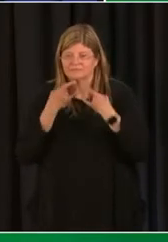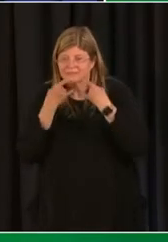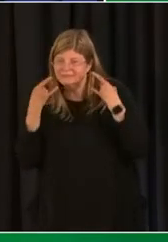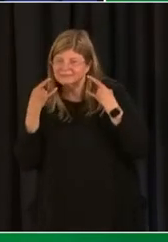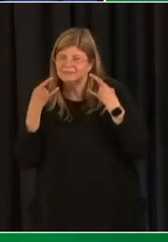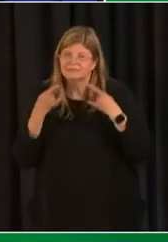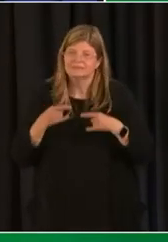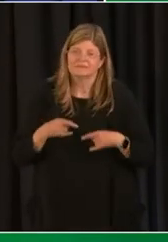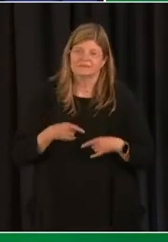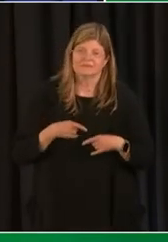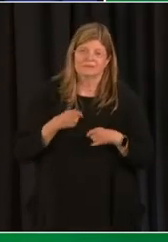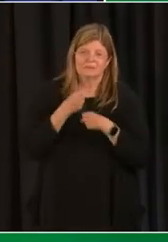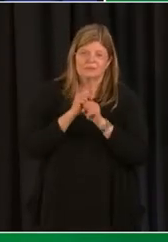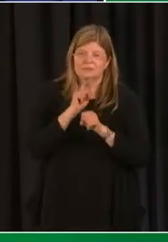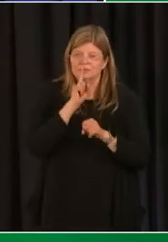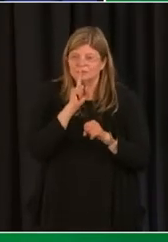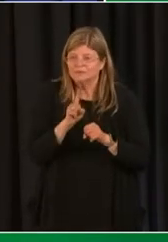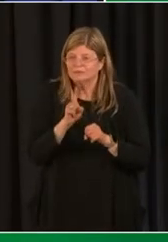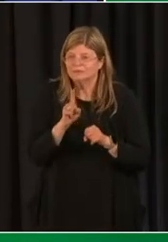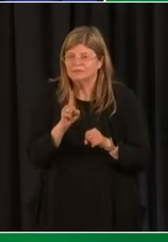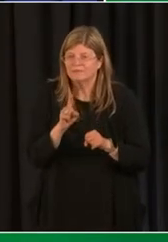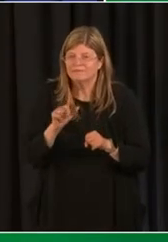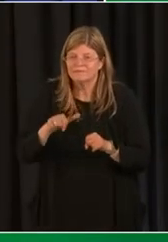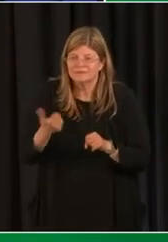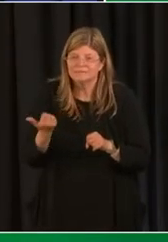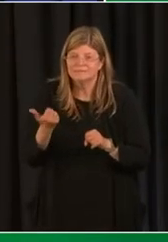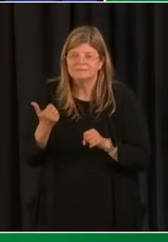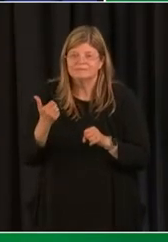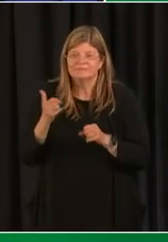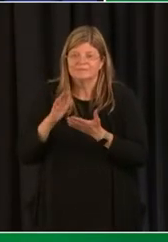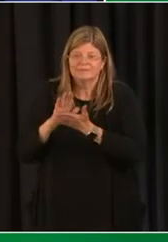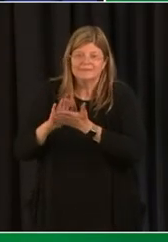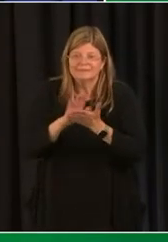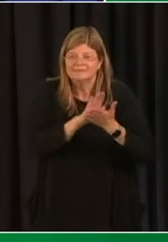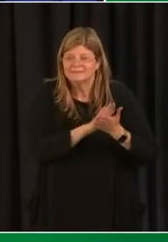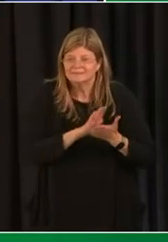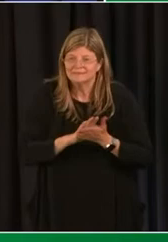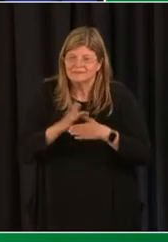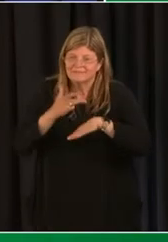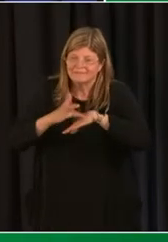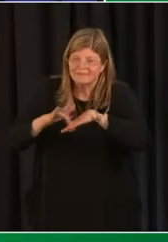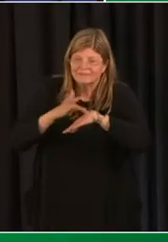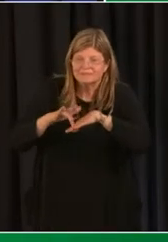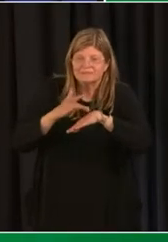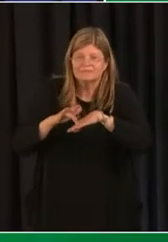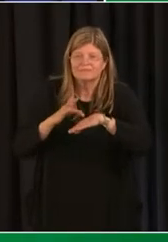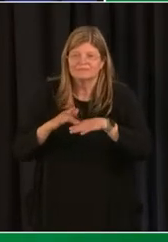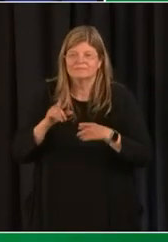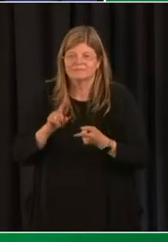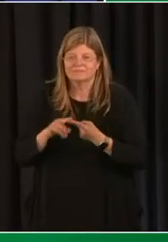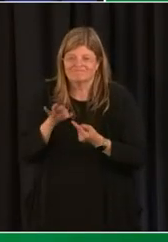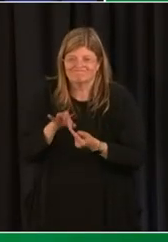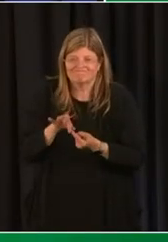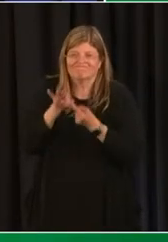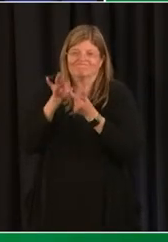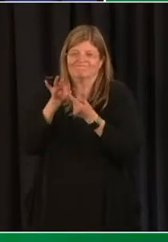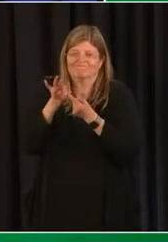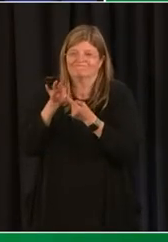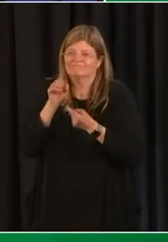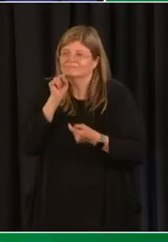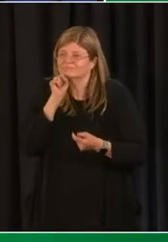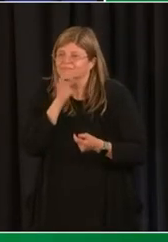masks and to make sure that other cleaning products are available to particularly their